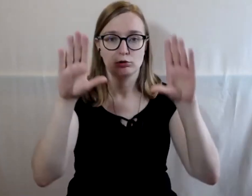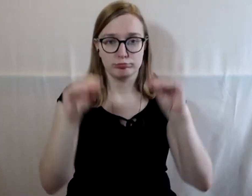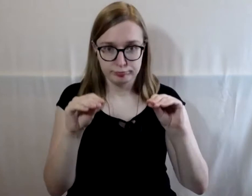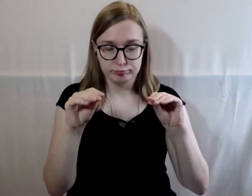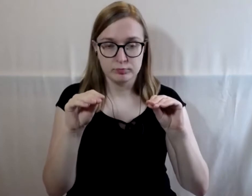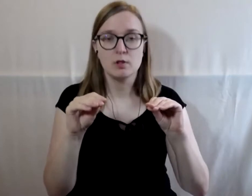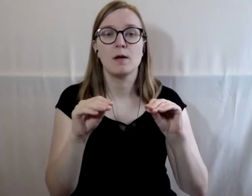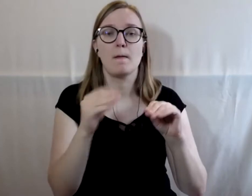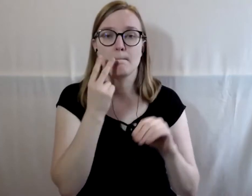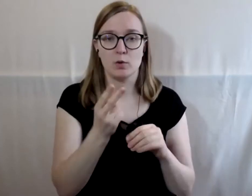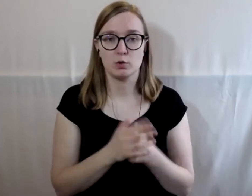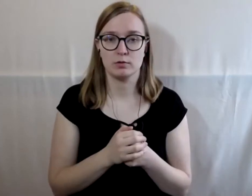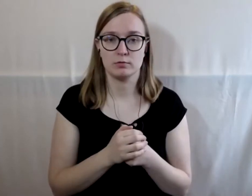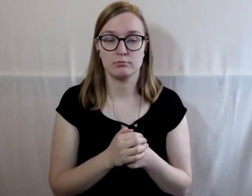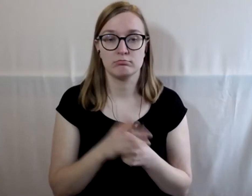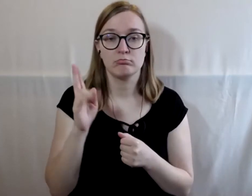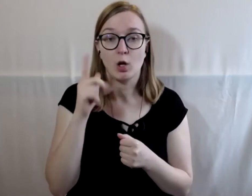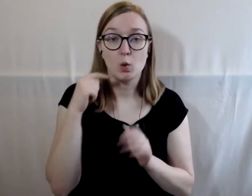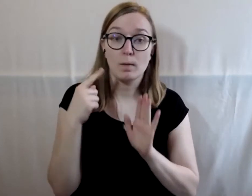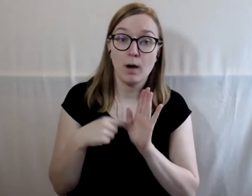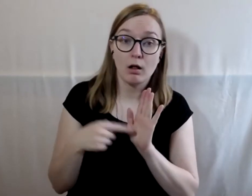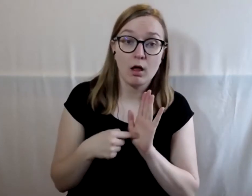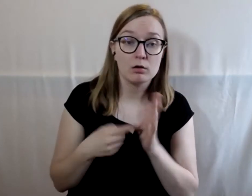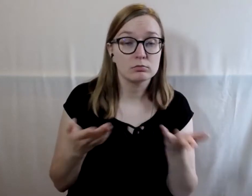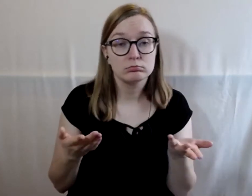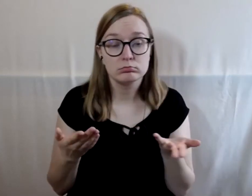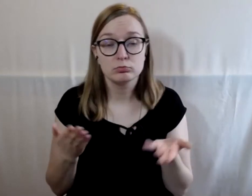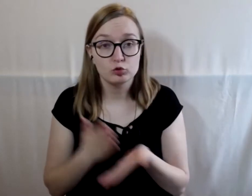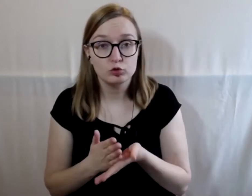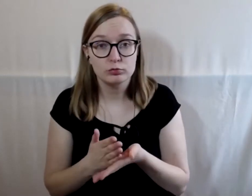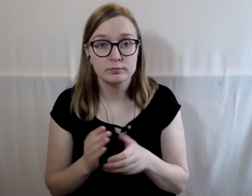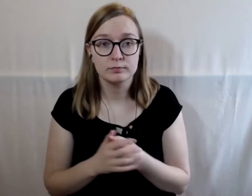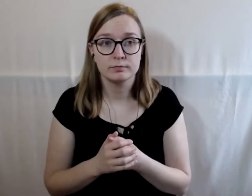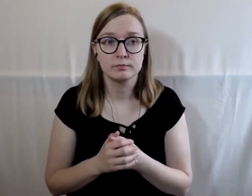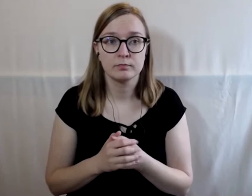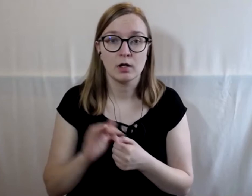if there are any questions, Irina, or